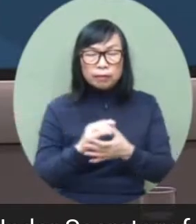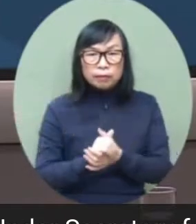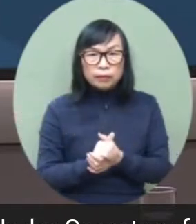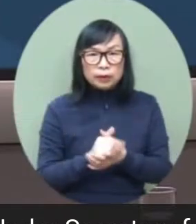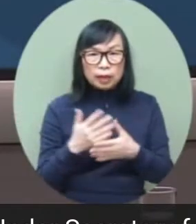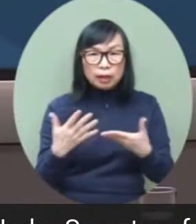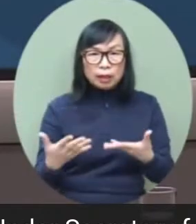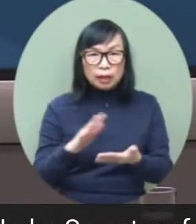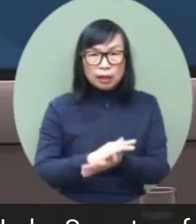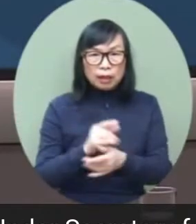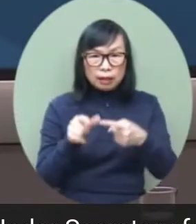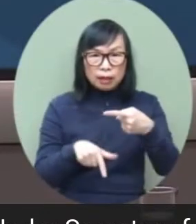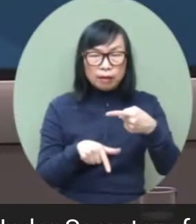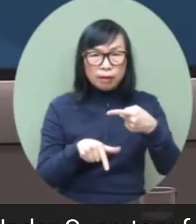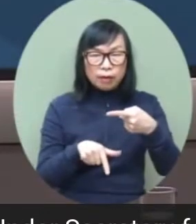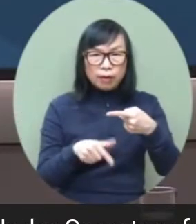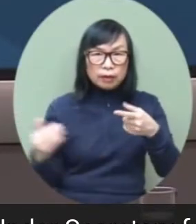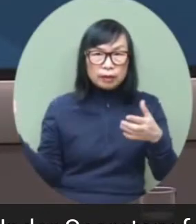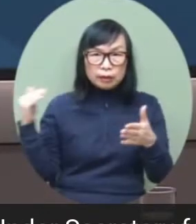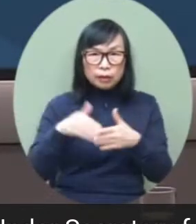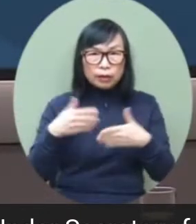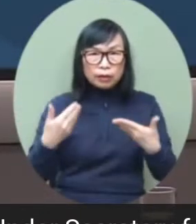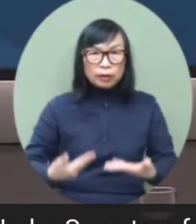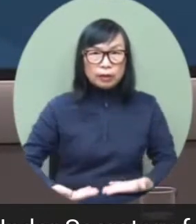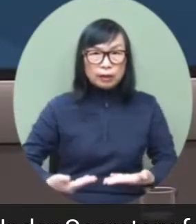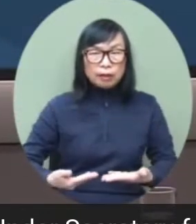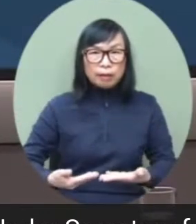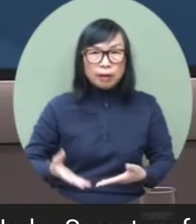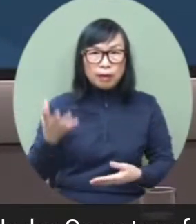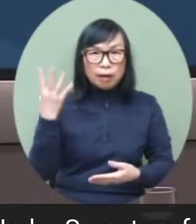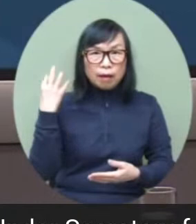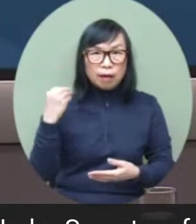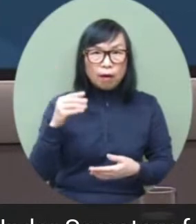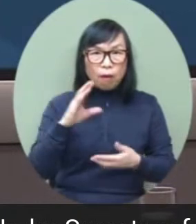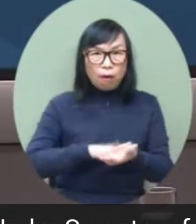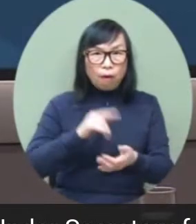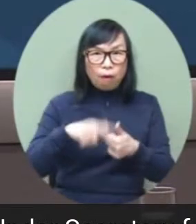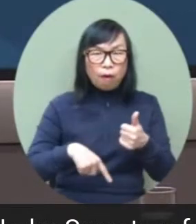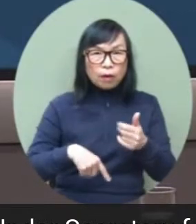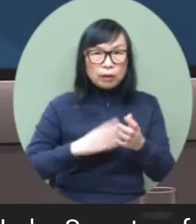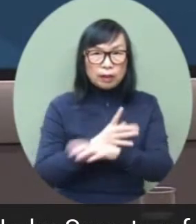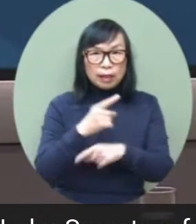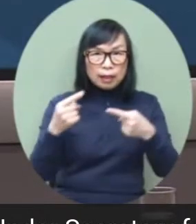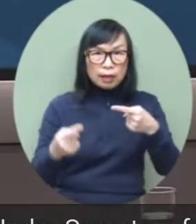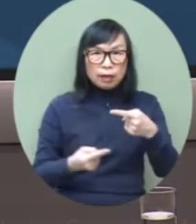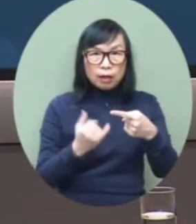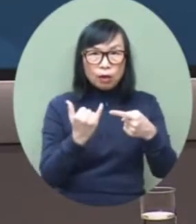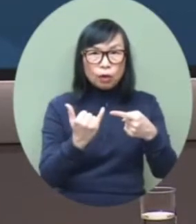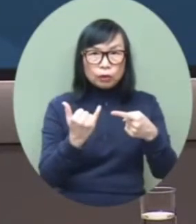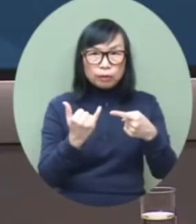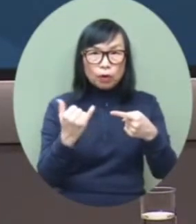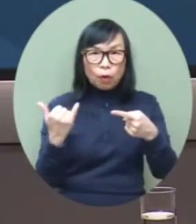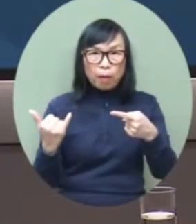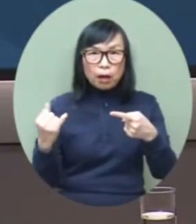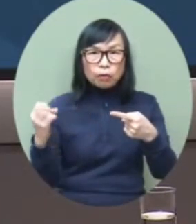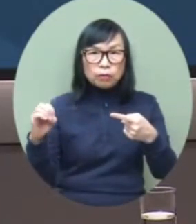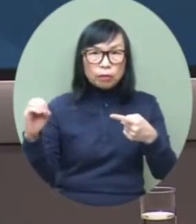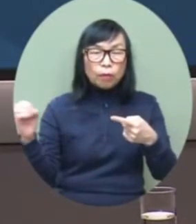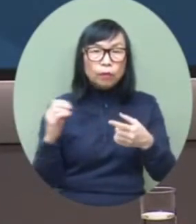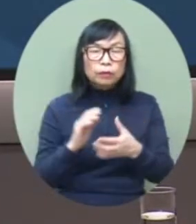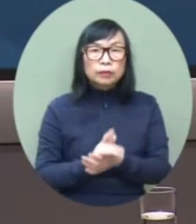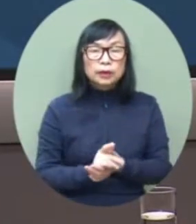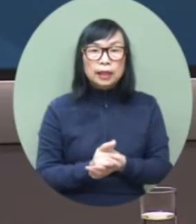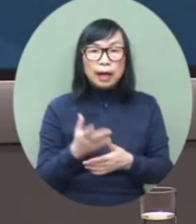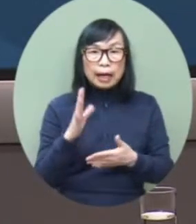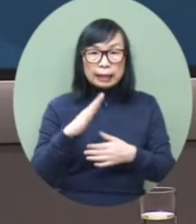30,955 positive cases. From January to yesterday, the number has